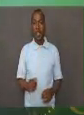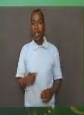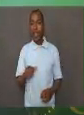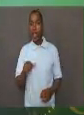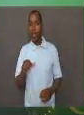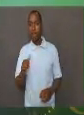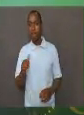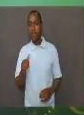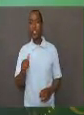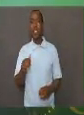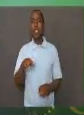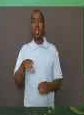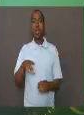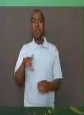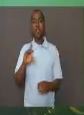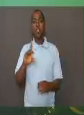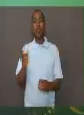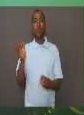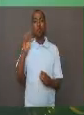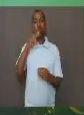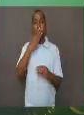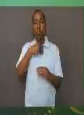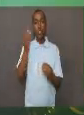ultra-high temperatures,